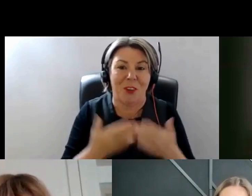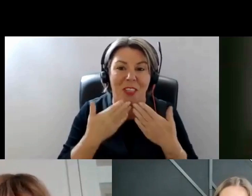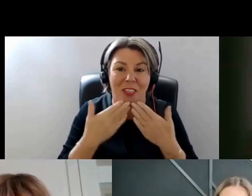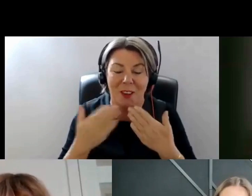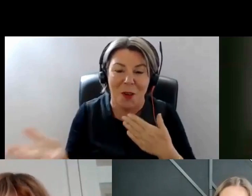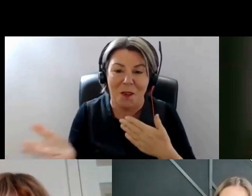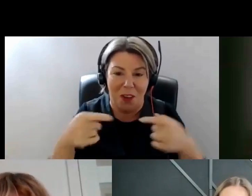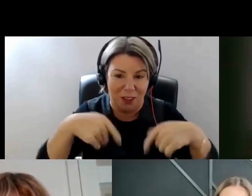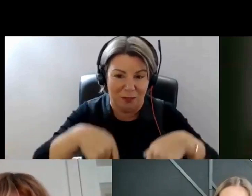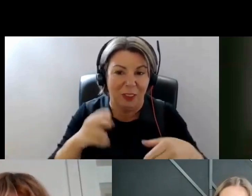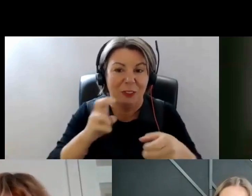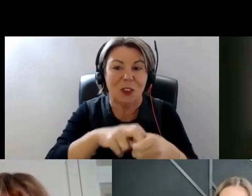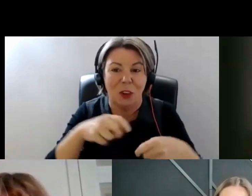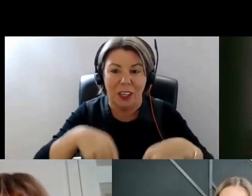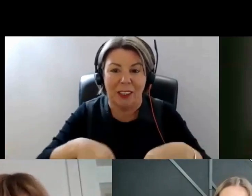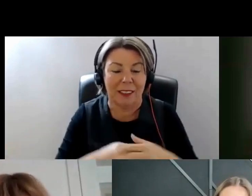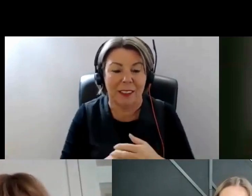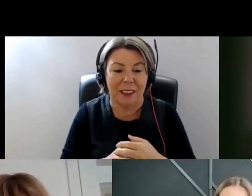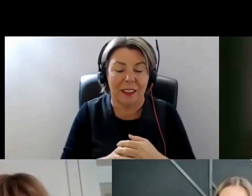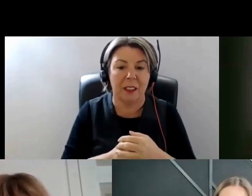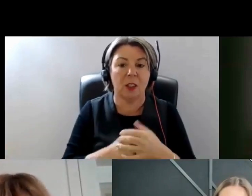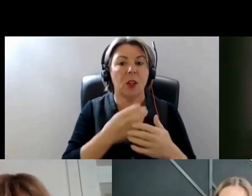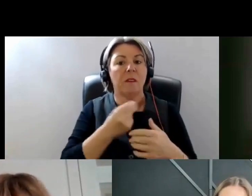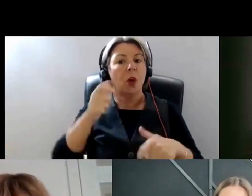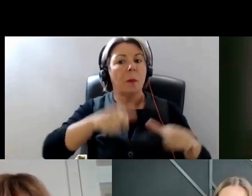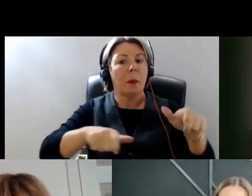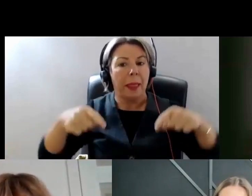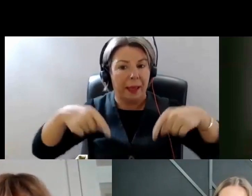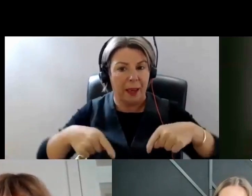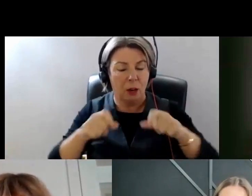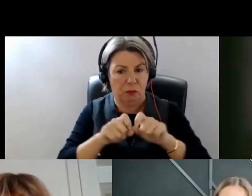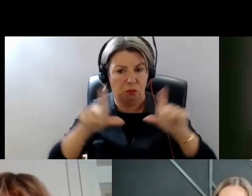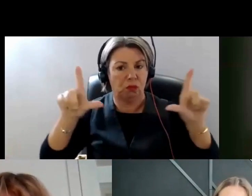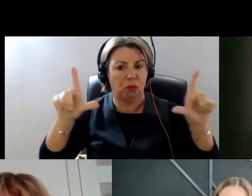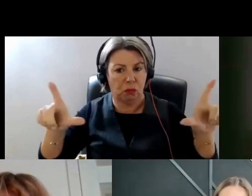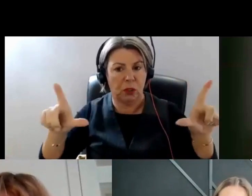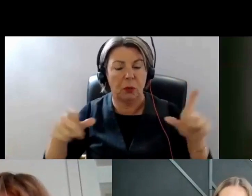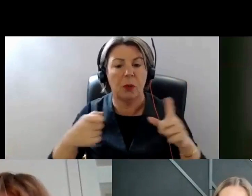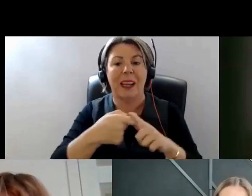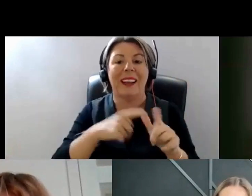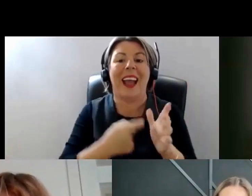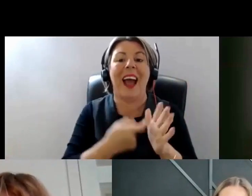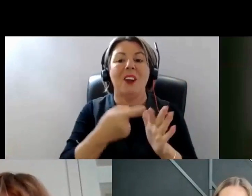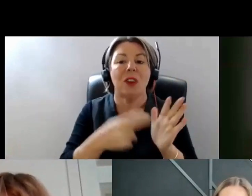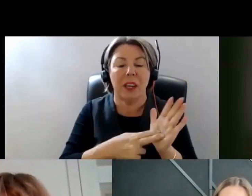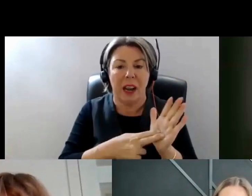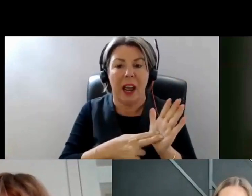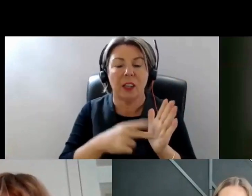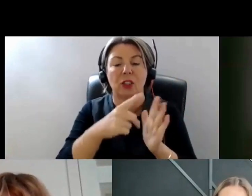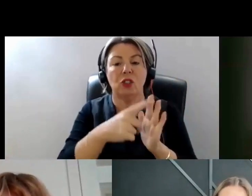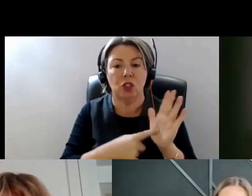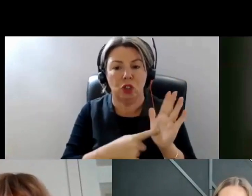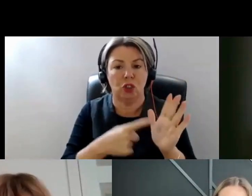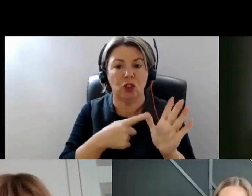I maybe just say a few words about people on the screen? So we're joined by Karen and Jackie, our